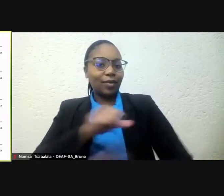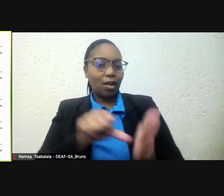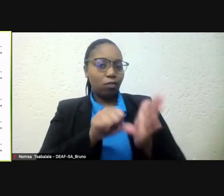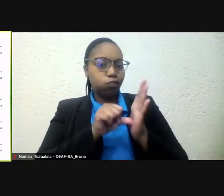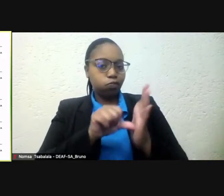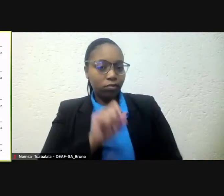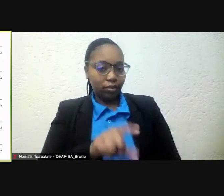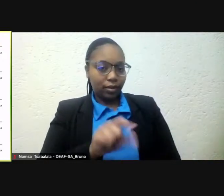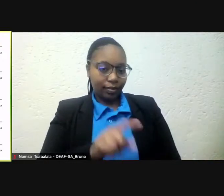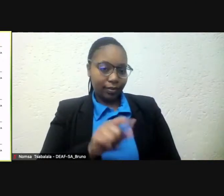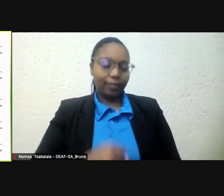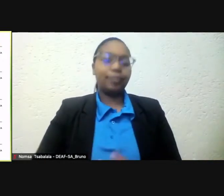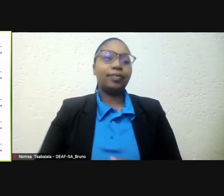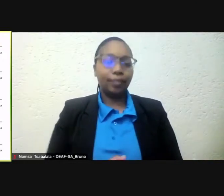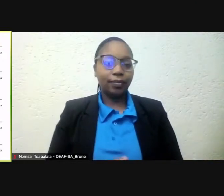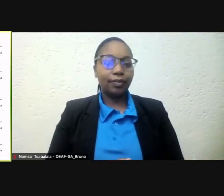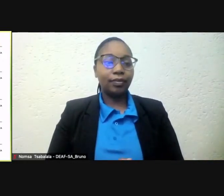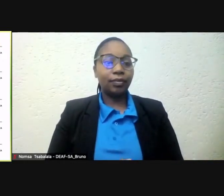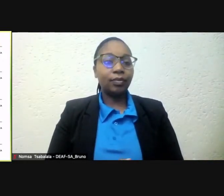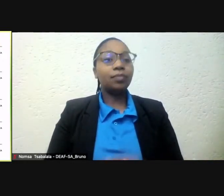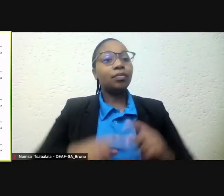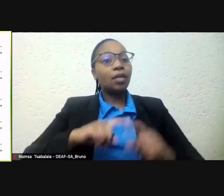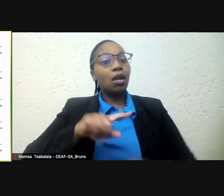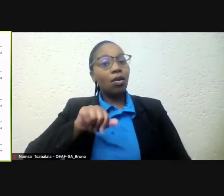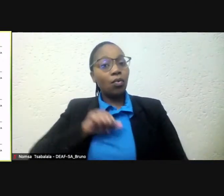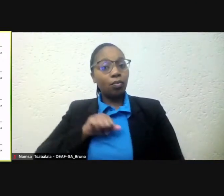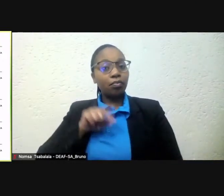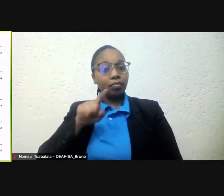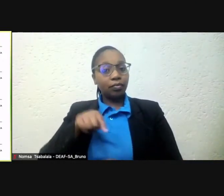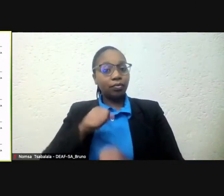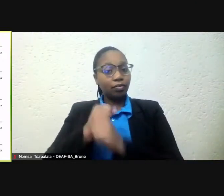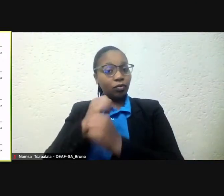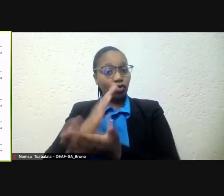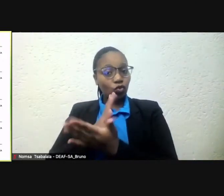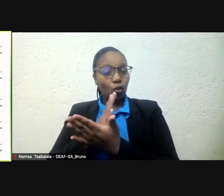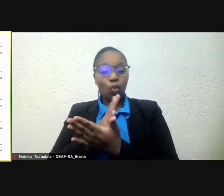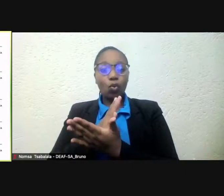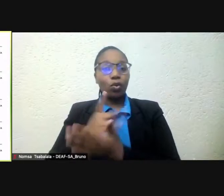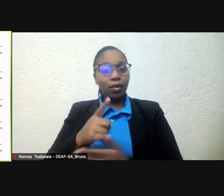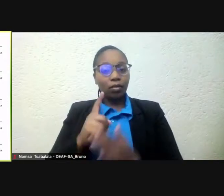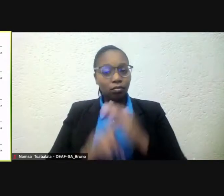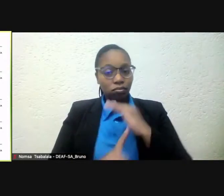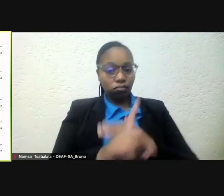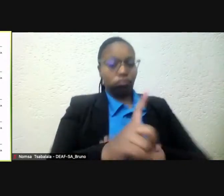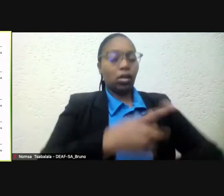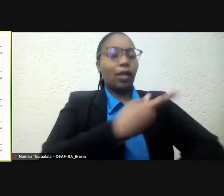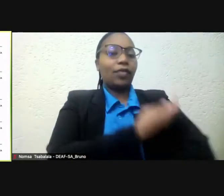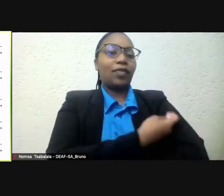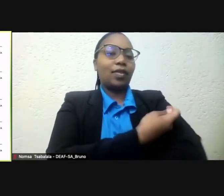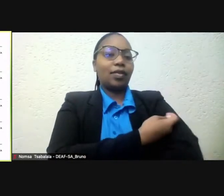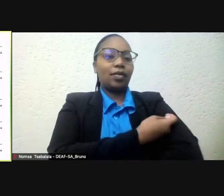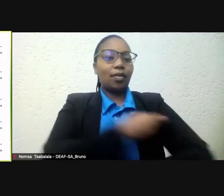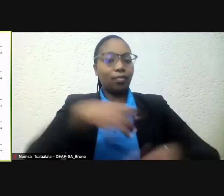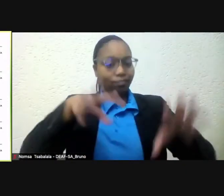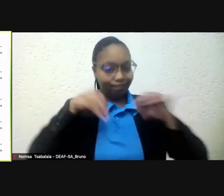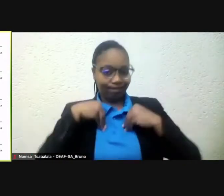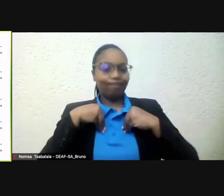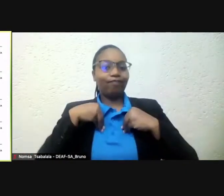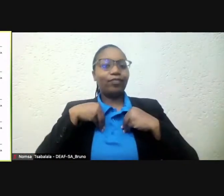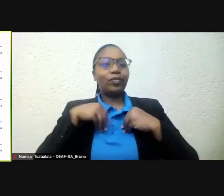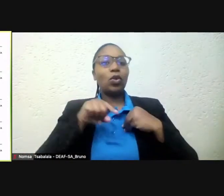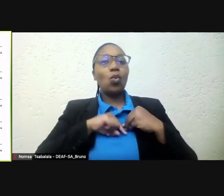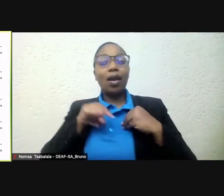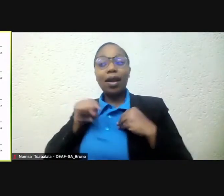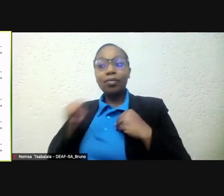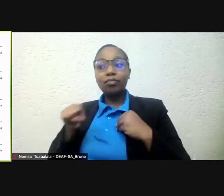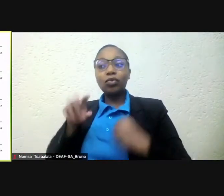We must therefore not hesitate to take the vaccine because of this Omicron variant.